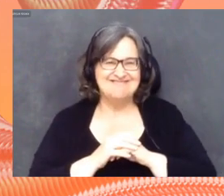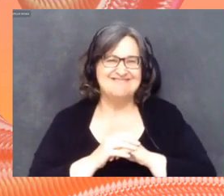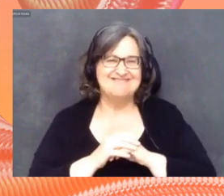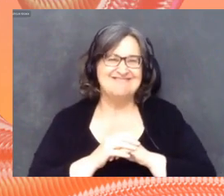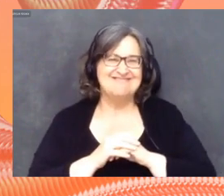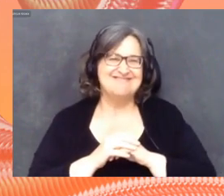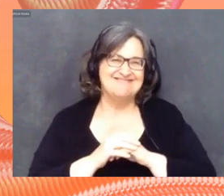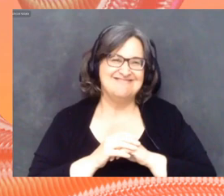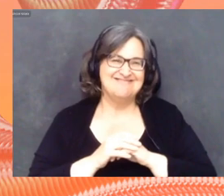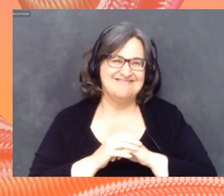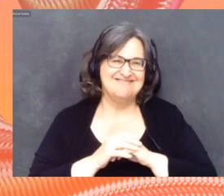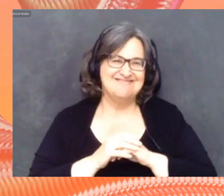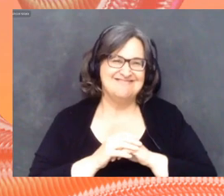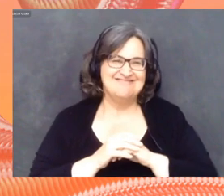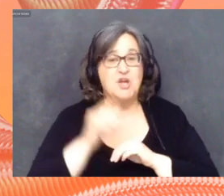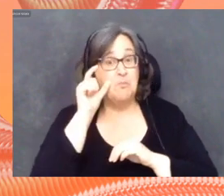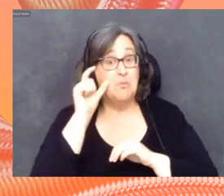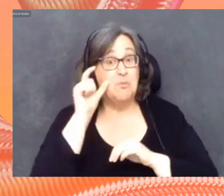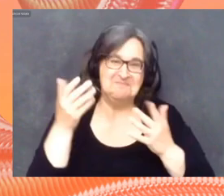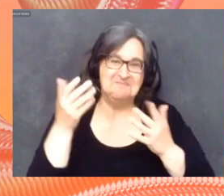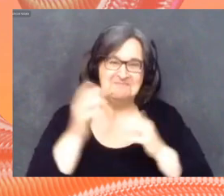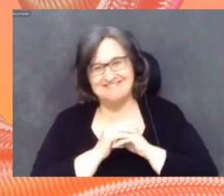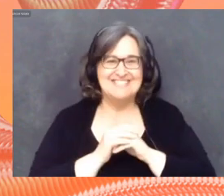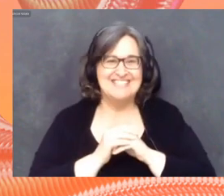Moon. All right.